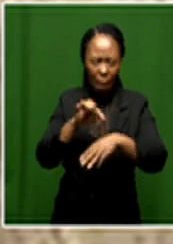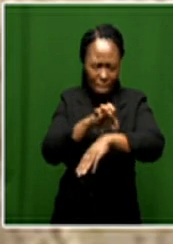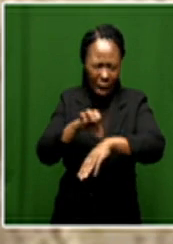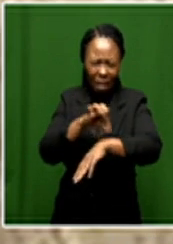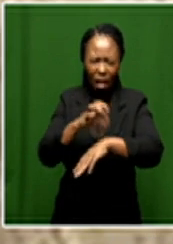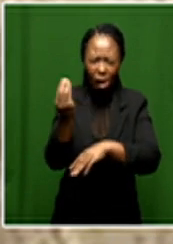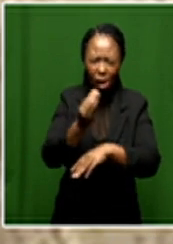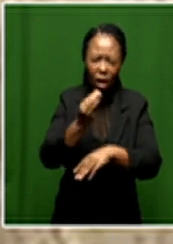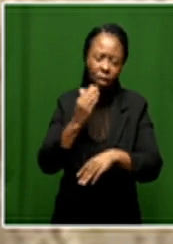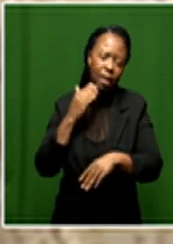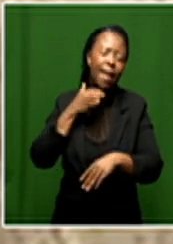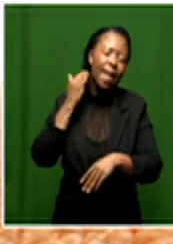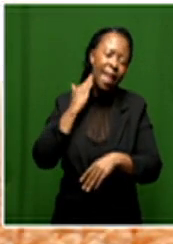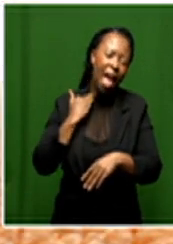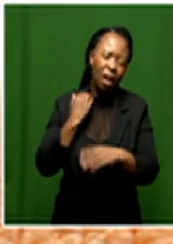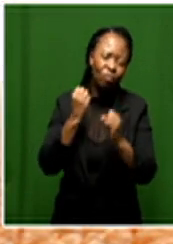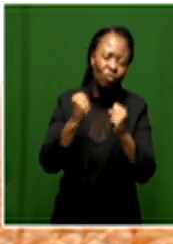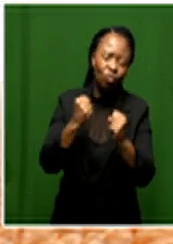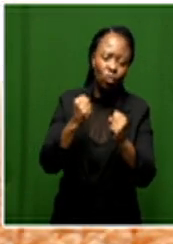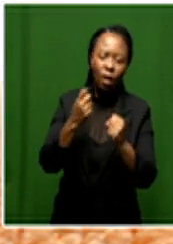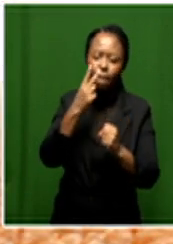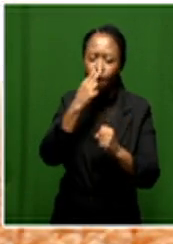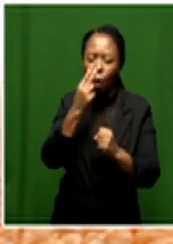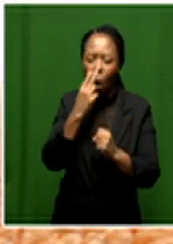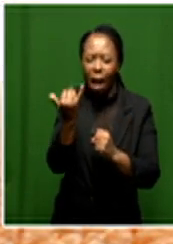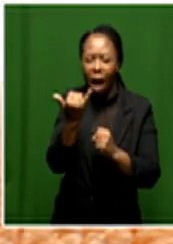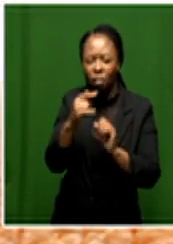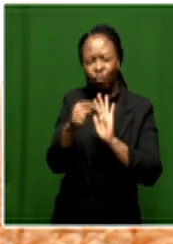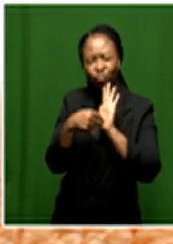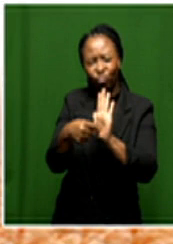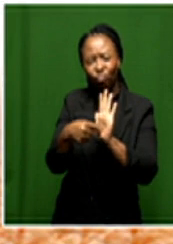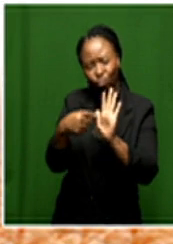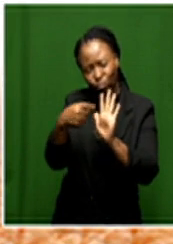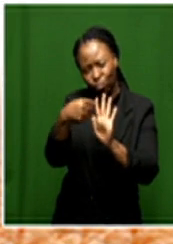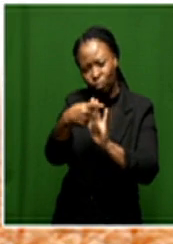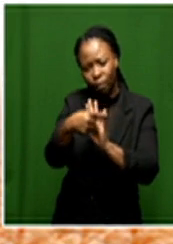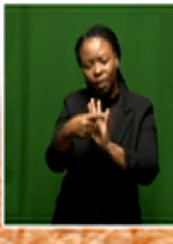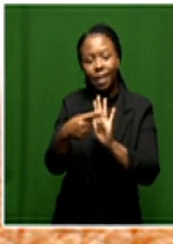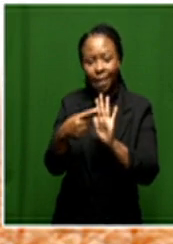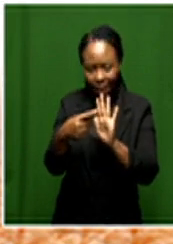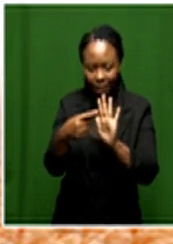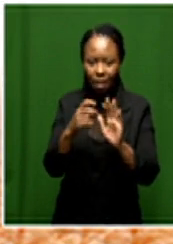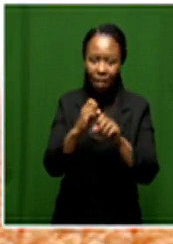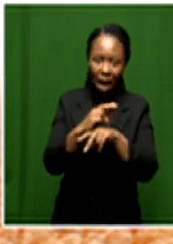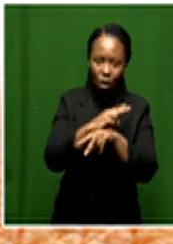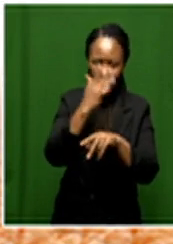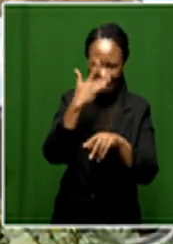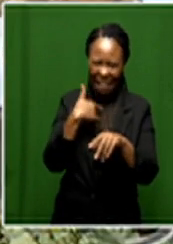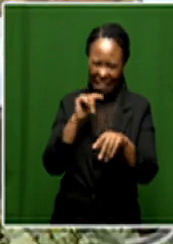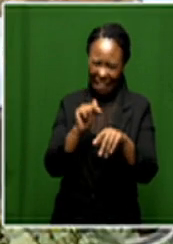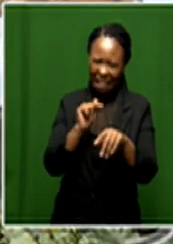aches, stiff neck, flu-like symptoms. So that's typical of viral diseases. They tend